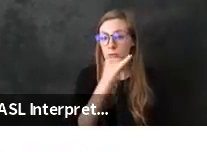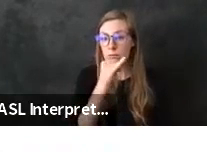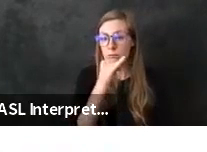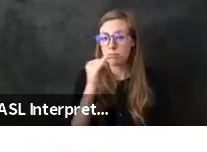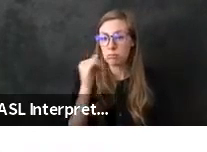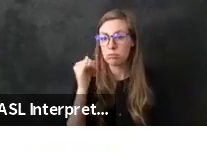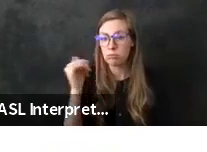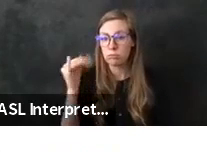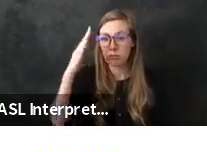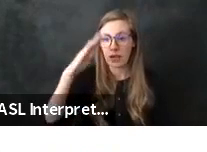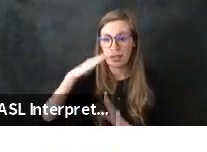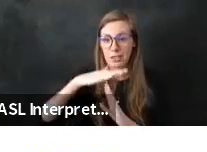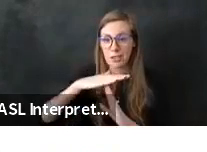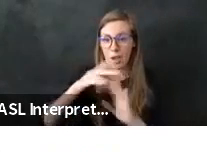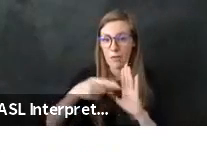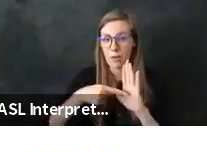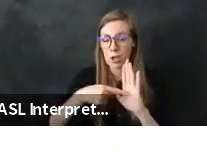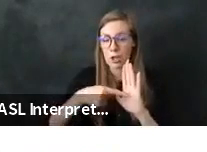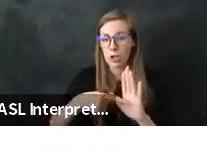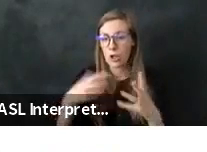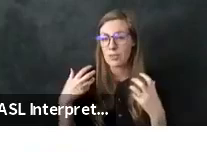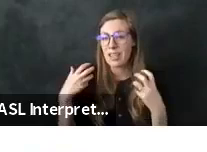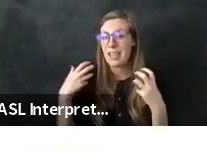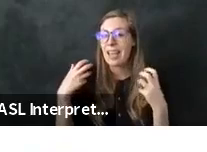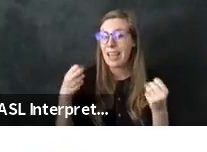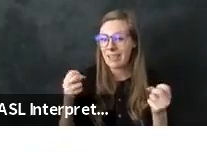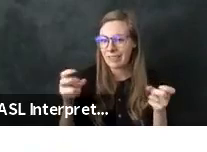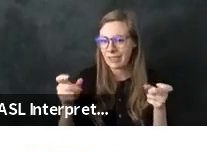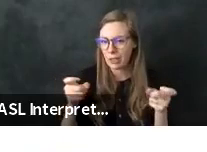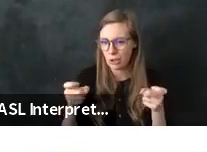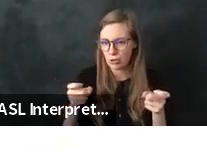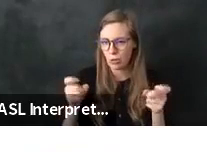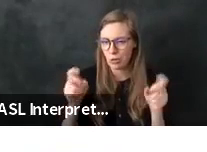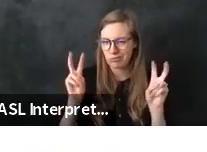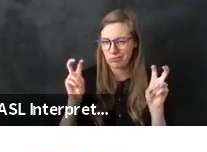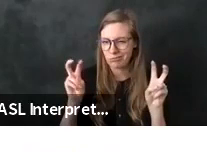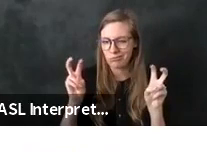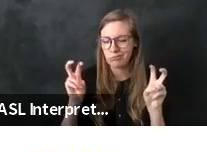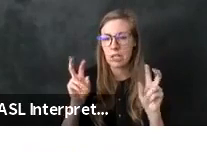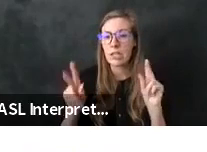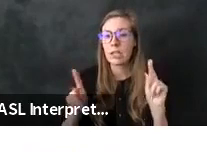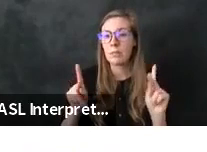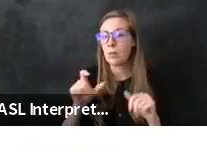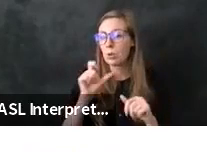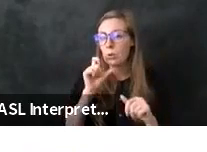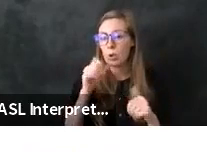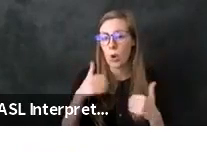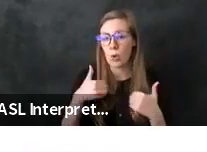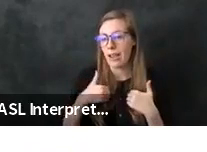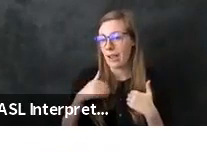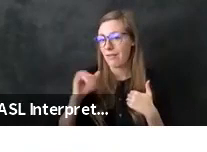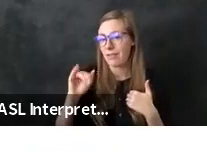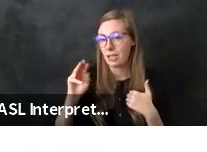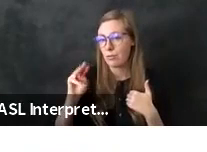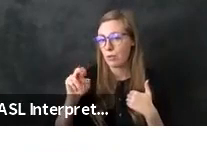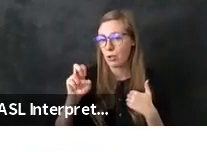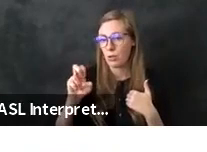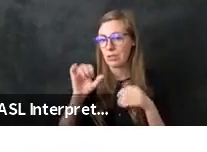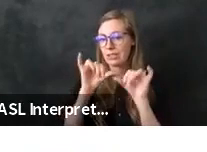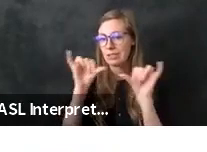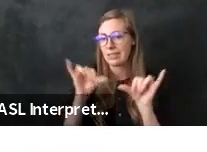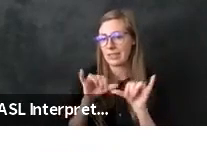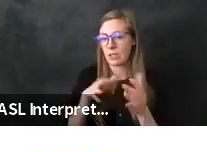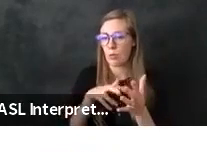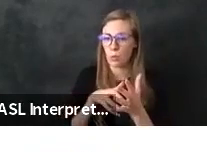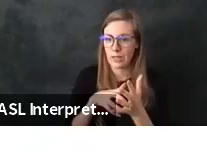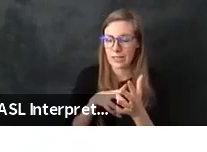top shows that healthy controls, people who do not have any immunocompromised state,